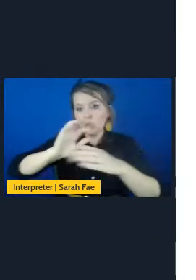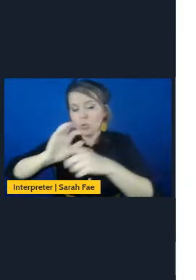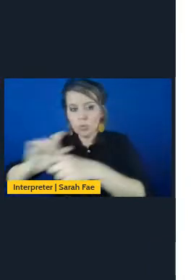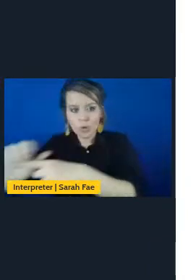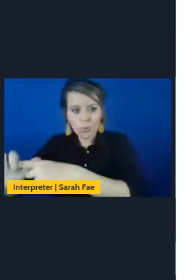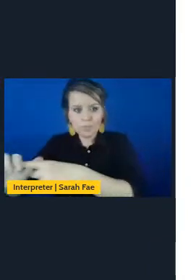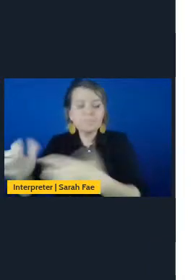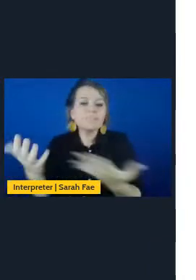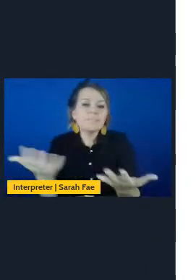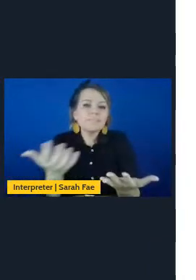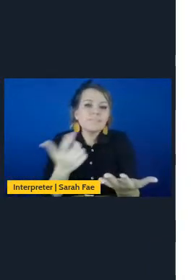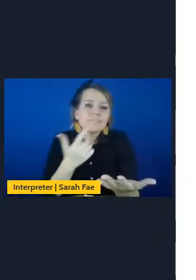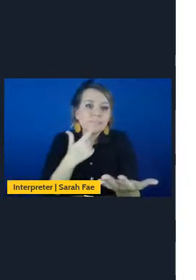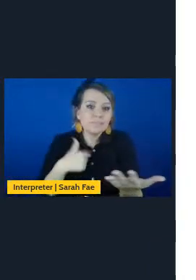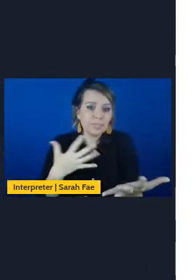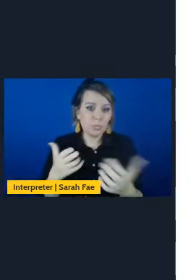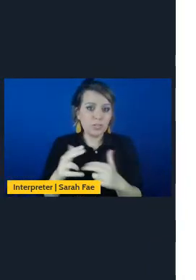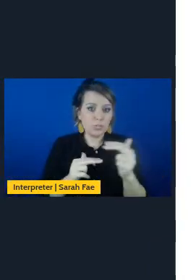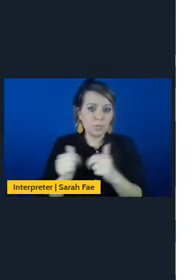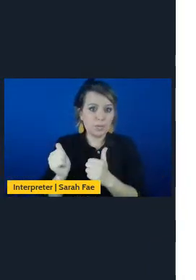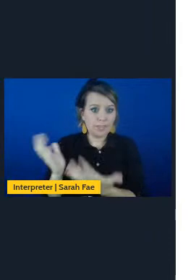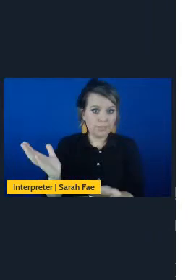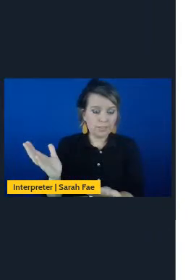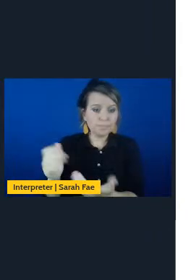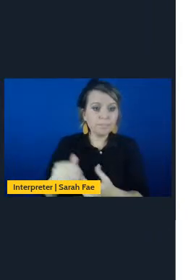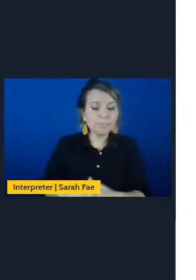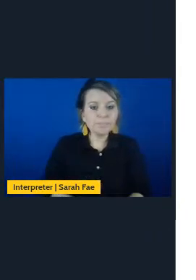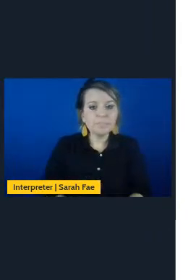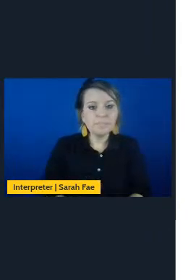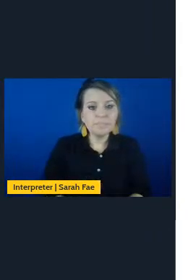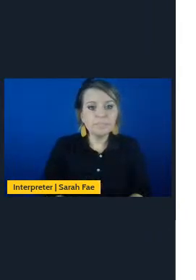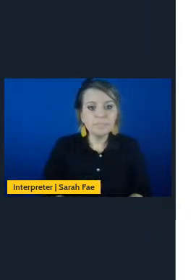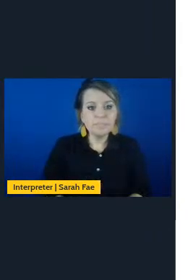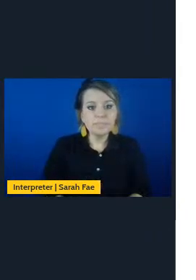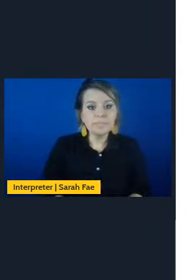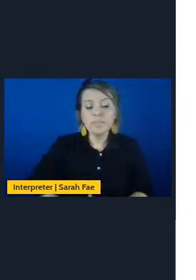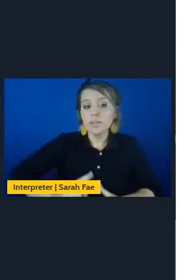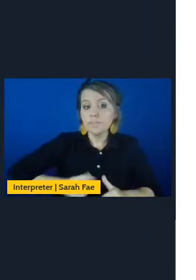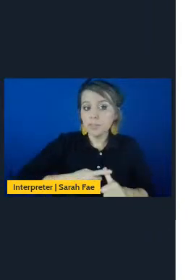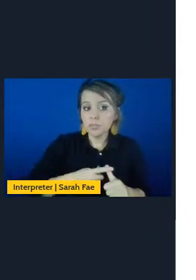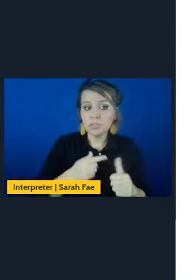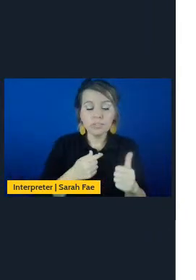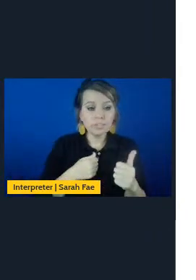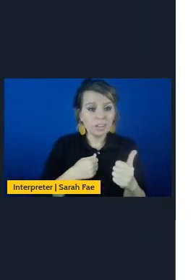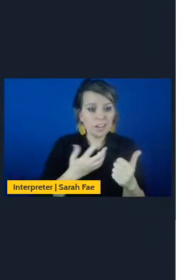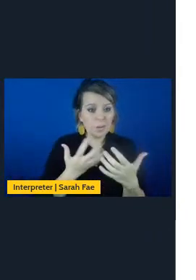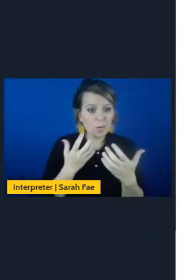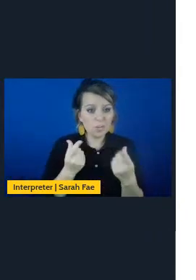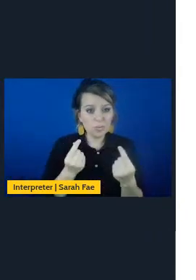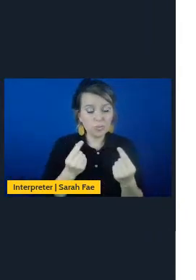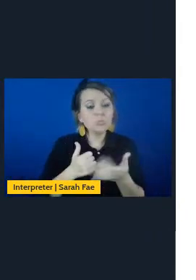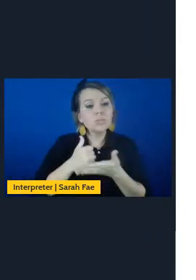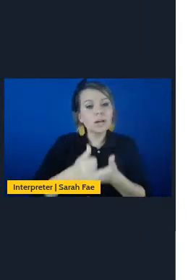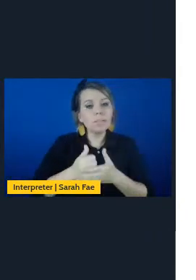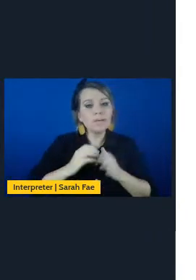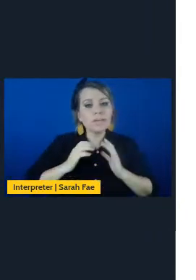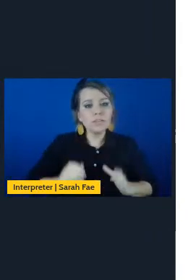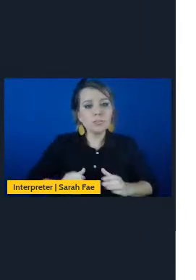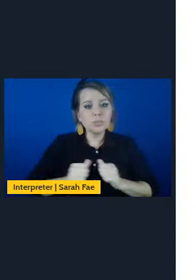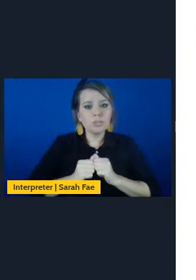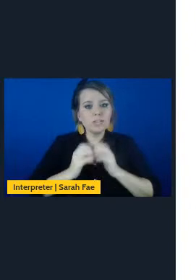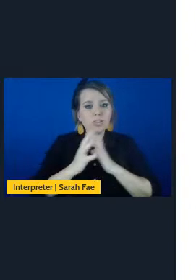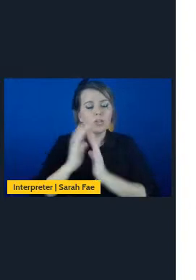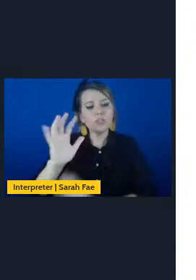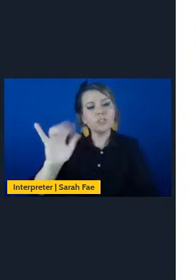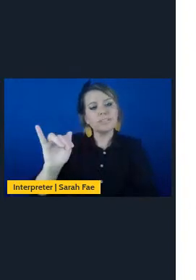build Amazon EC2. And the first use case I want to tackle is to help customers launch instances.